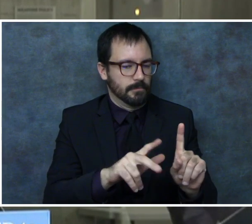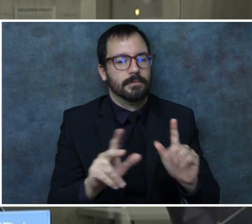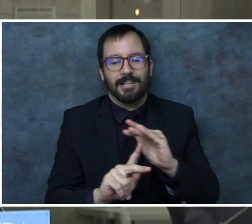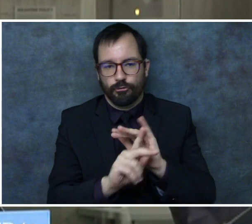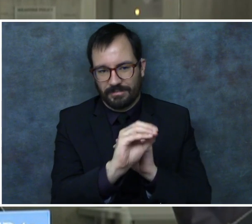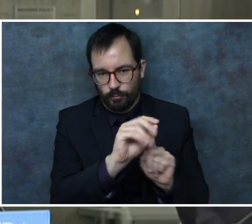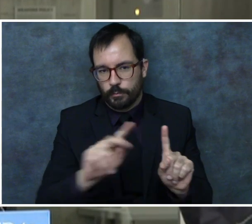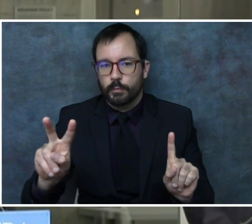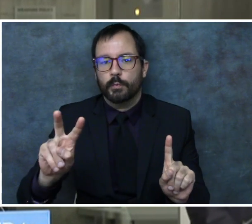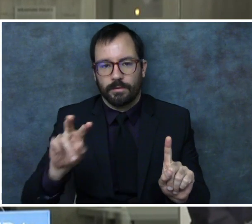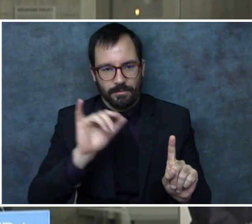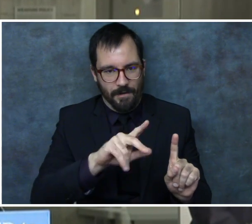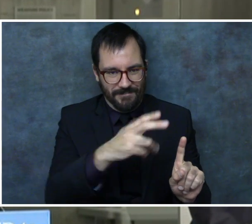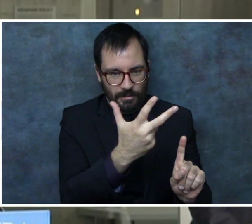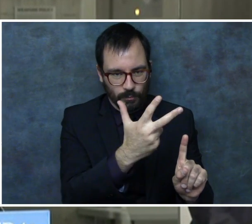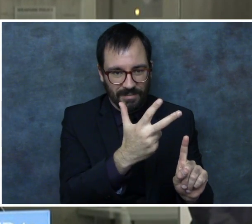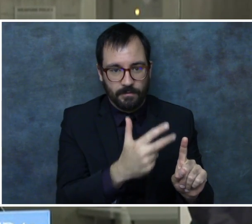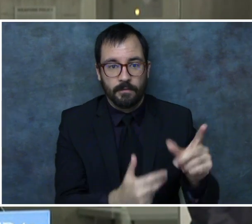12.